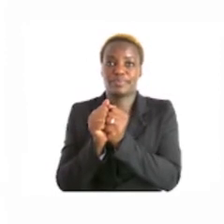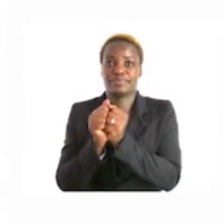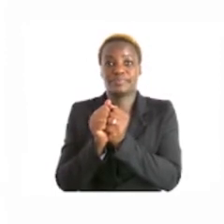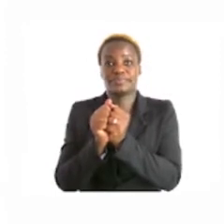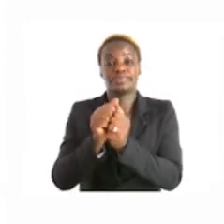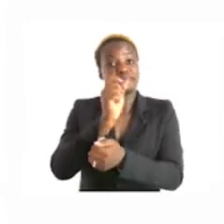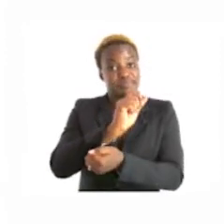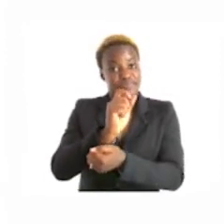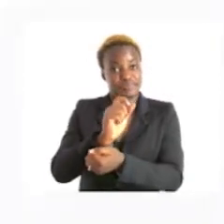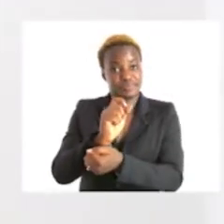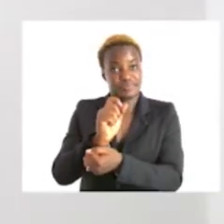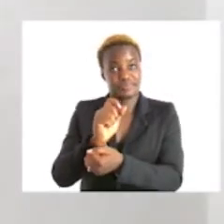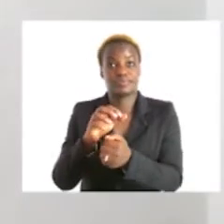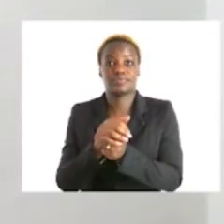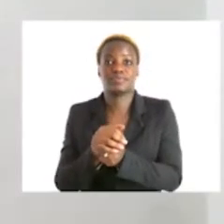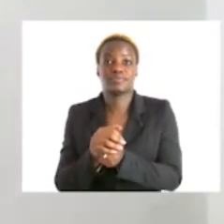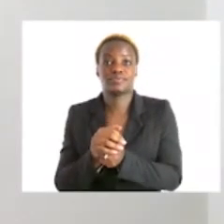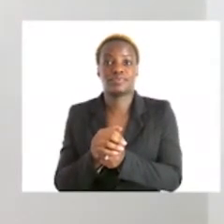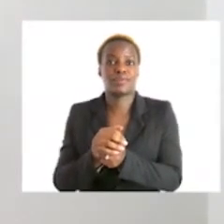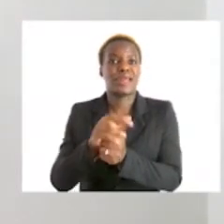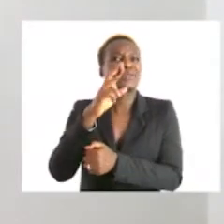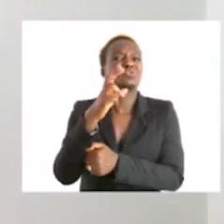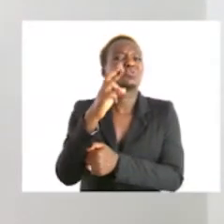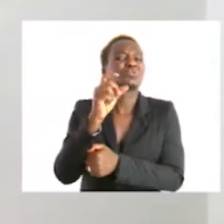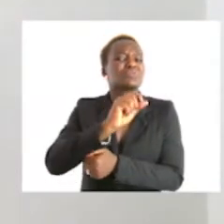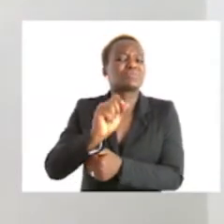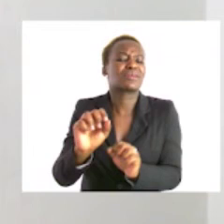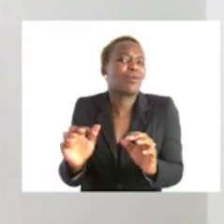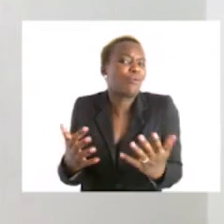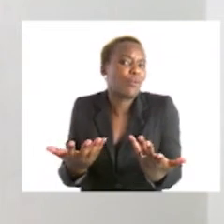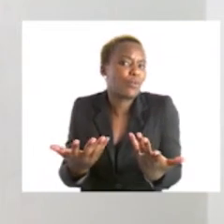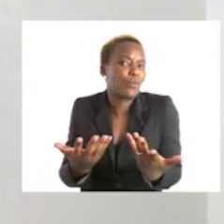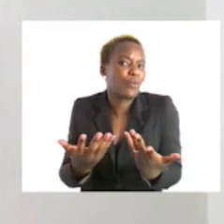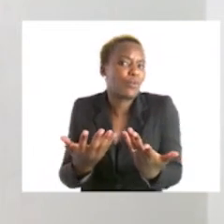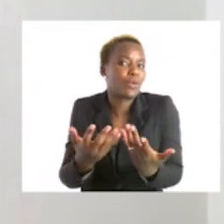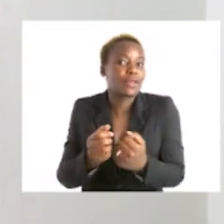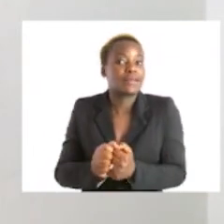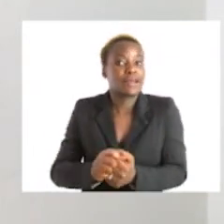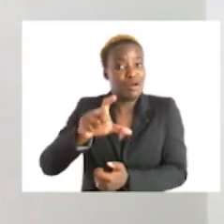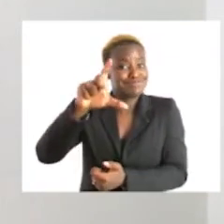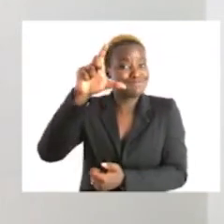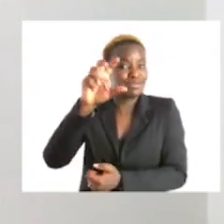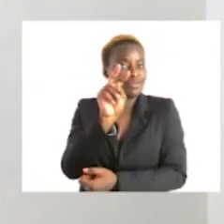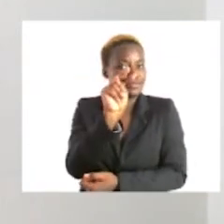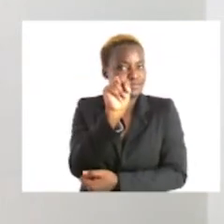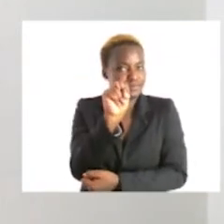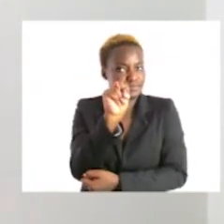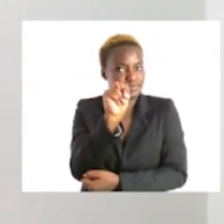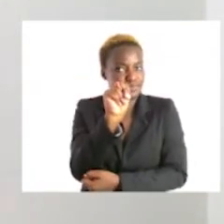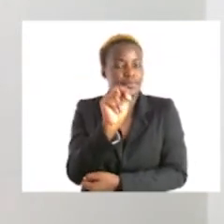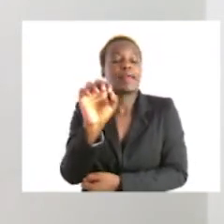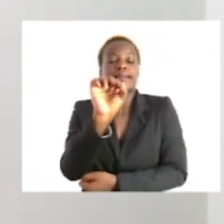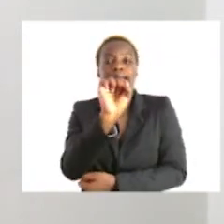write, and this is how we write our dollar sign, with a capital letter N and